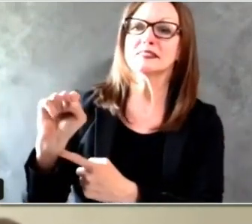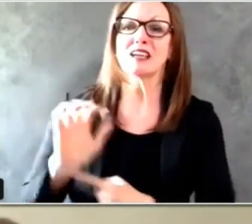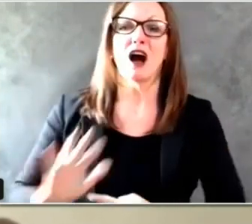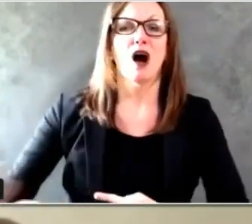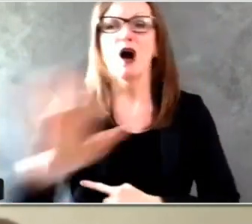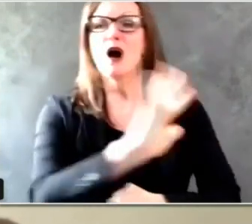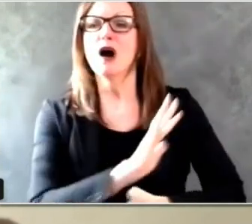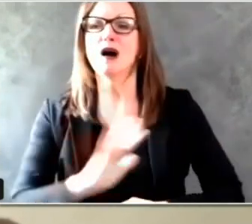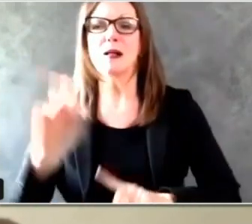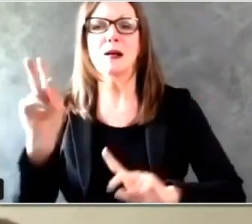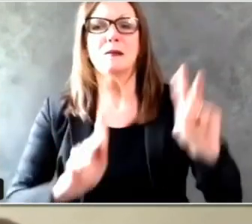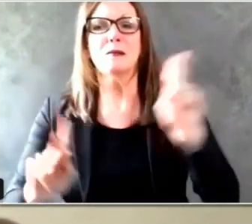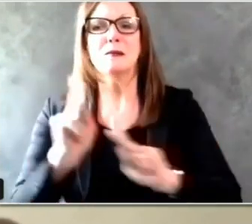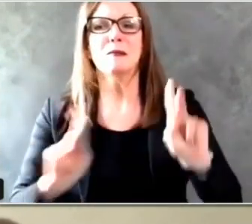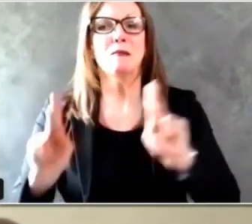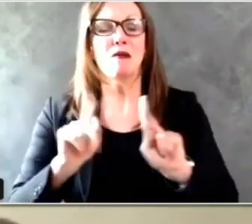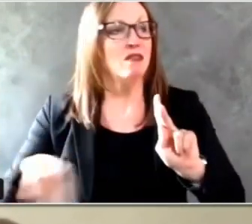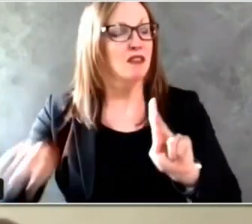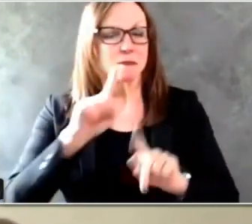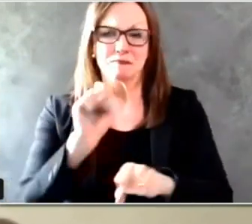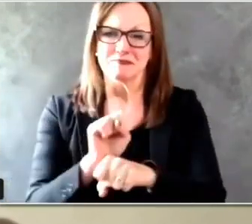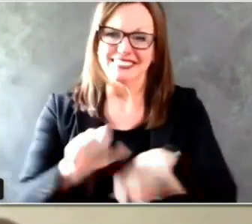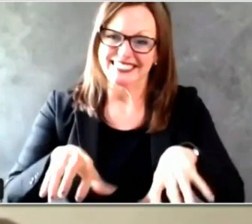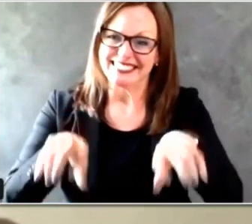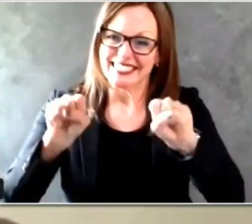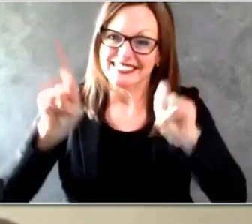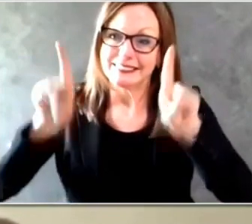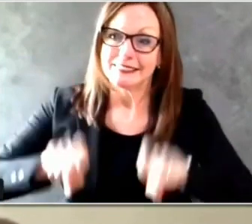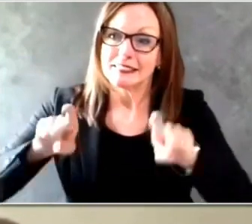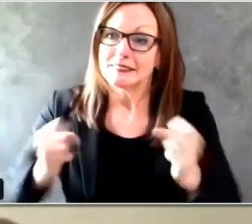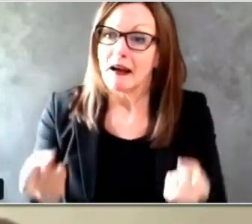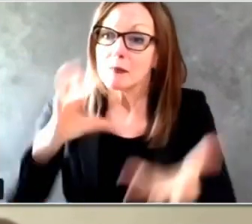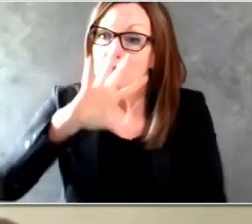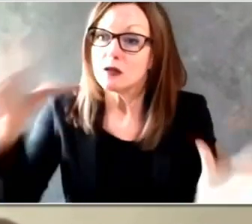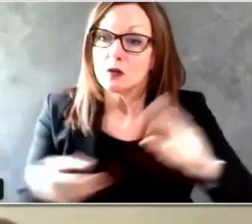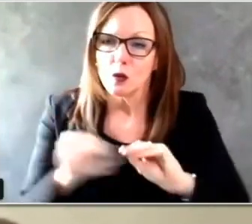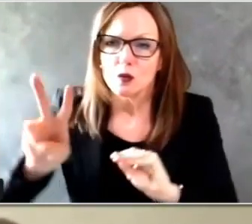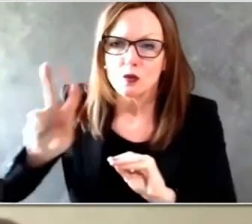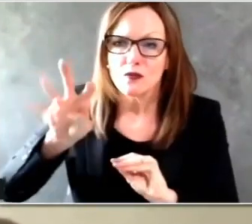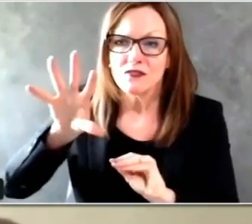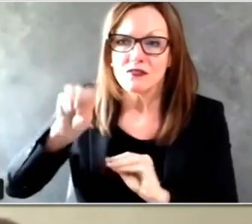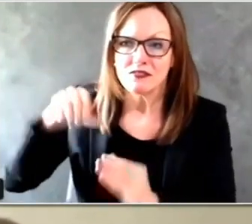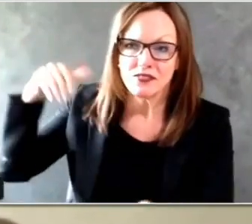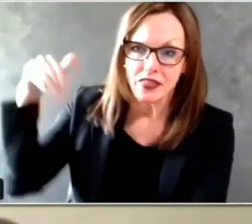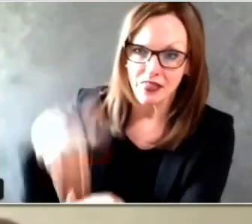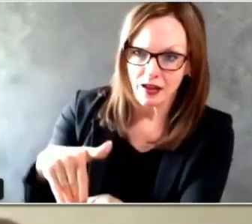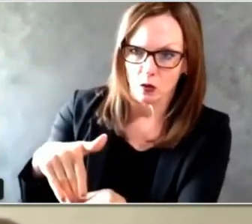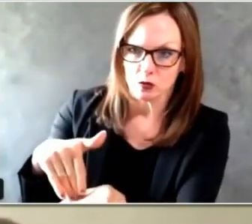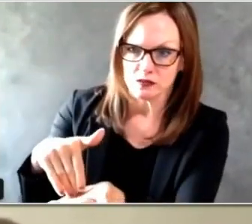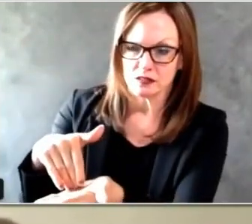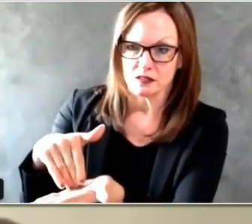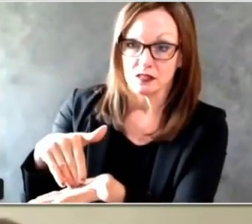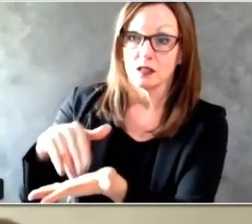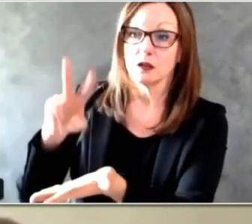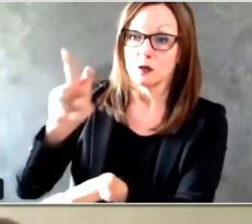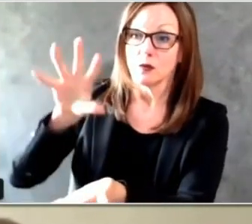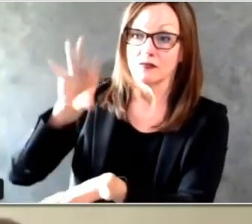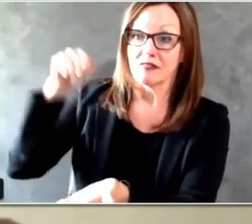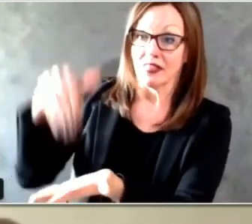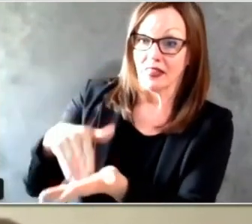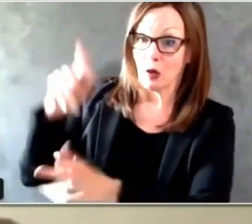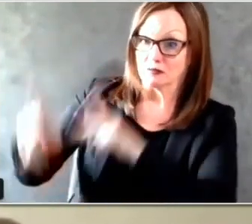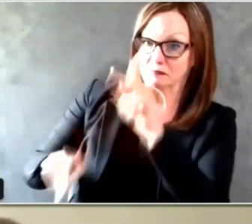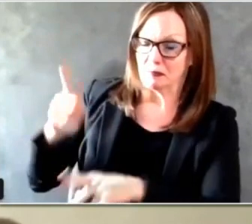troops continue their hard work across the state, and more than 1,000 continue to support the state's efforts in the